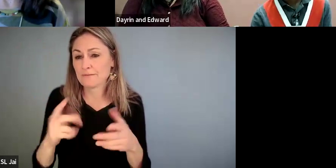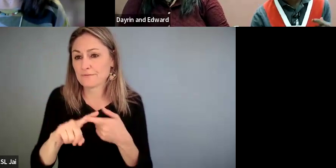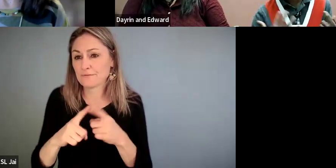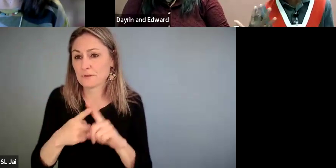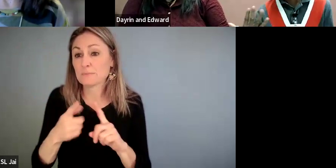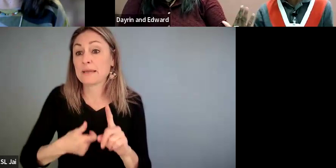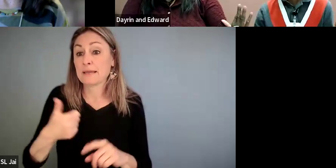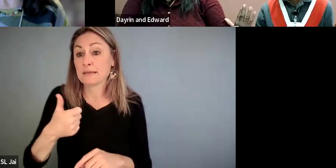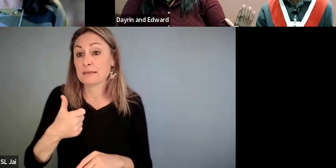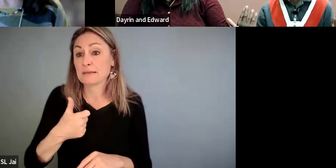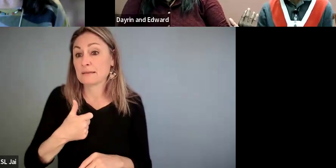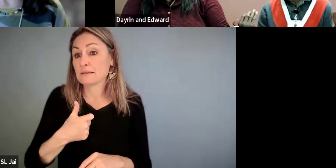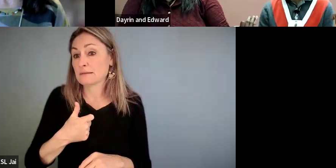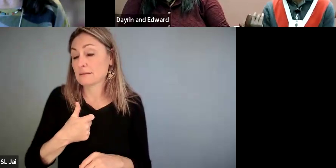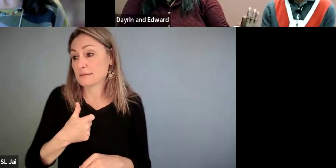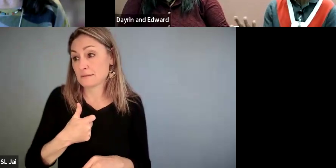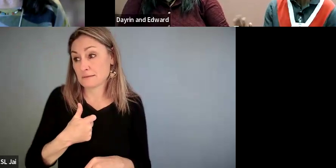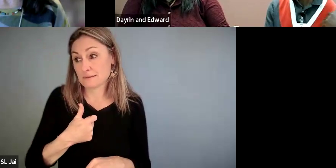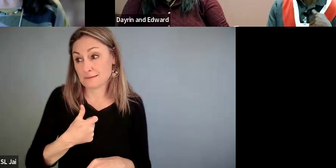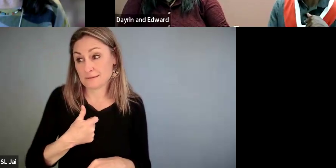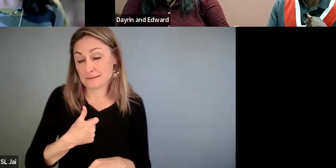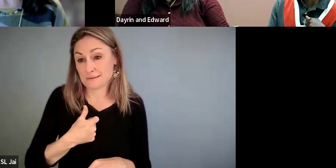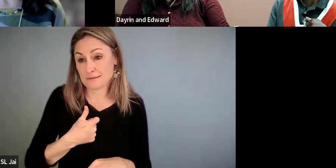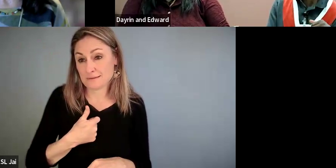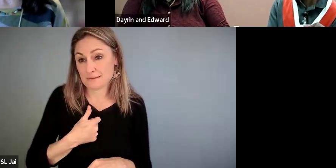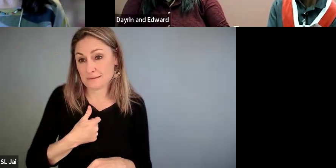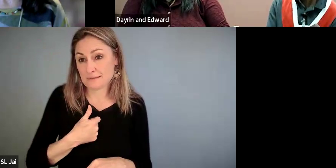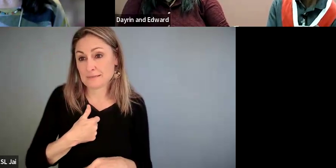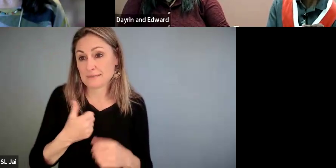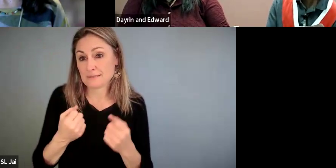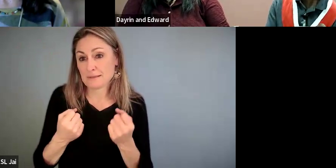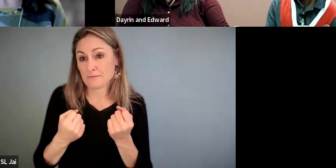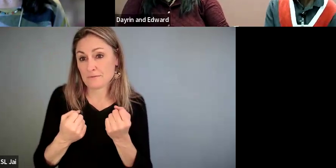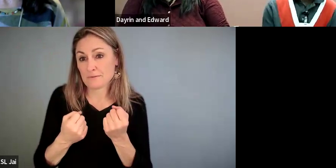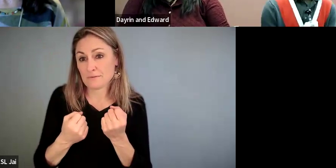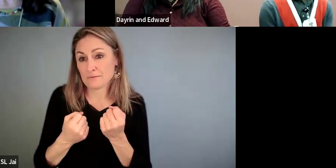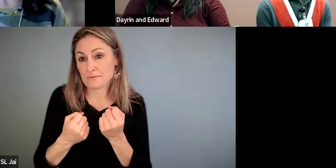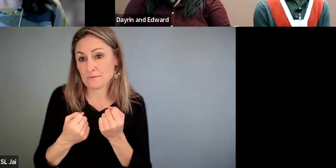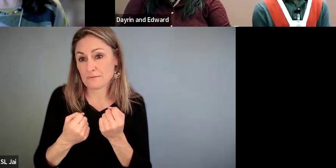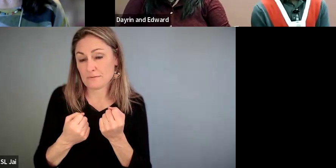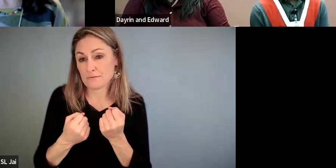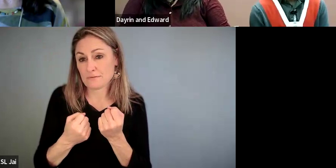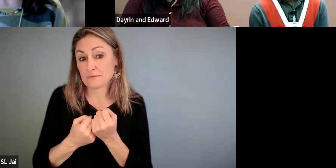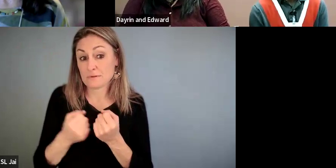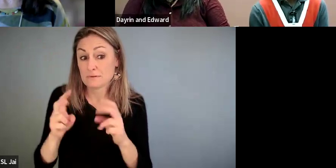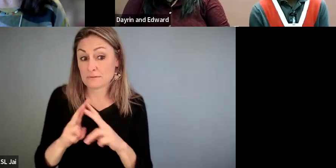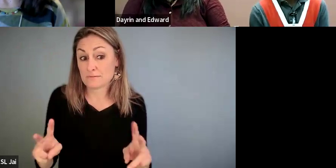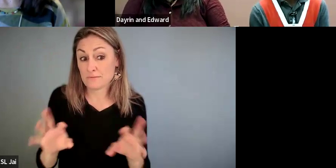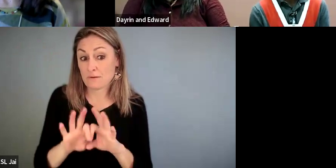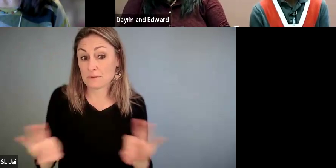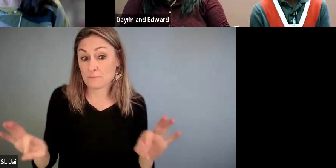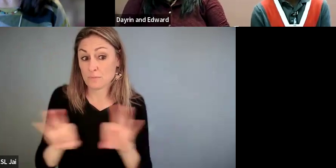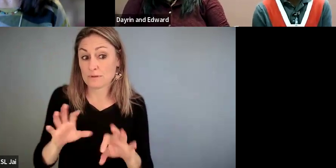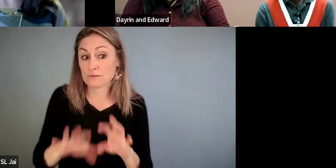self-advocate is to act for accommodation. That's very important.